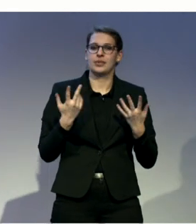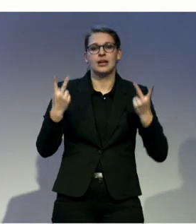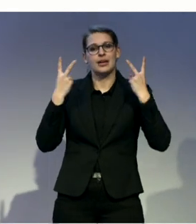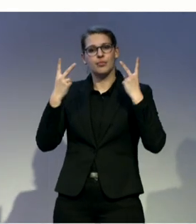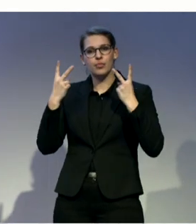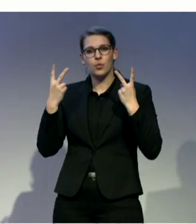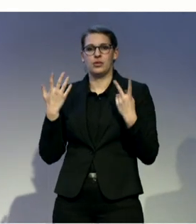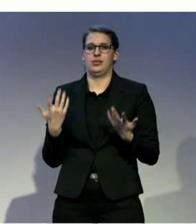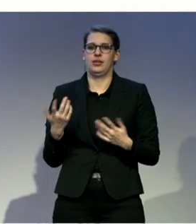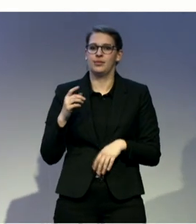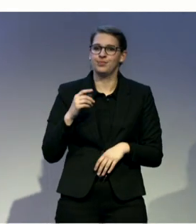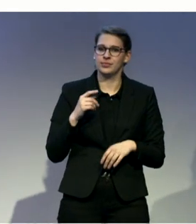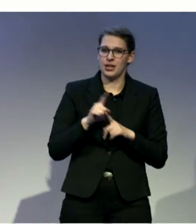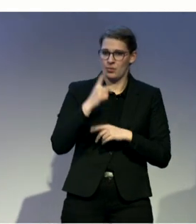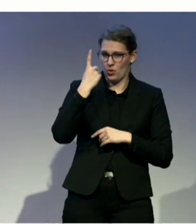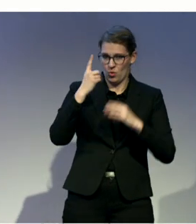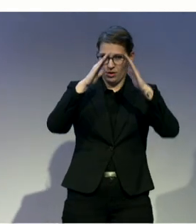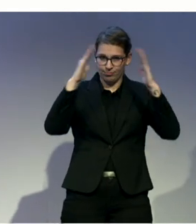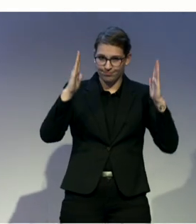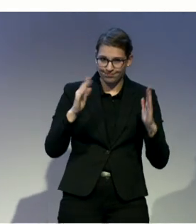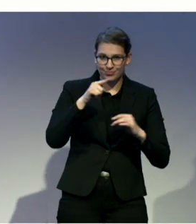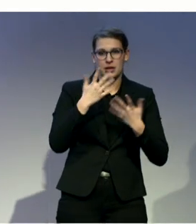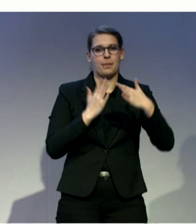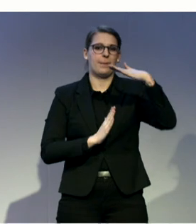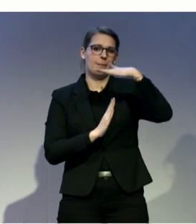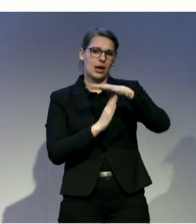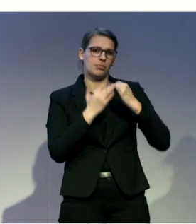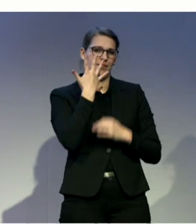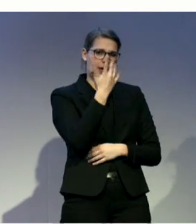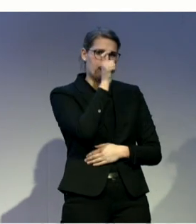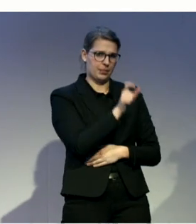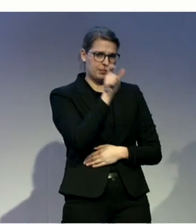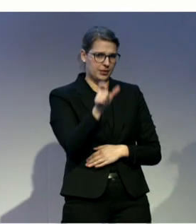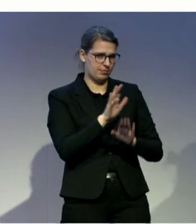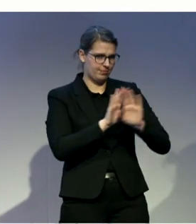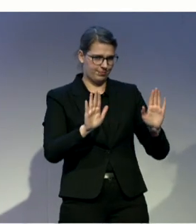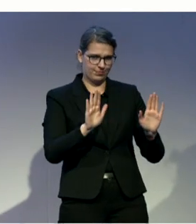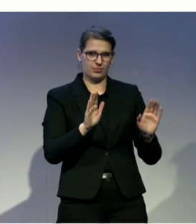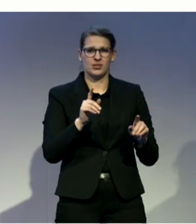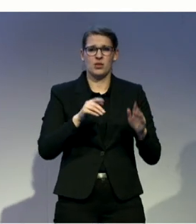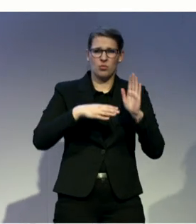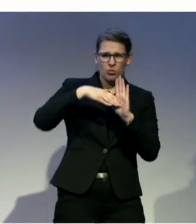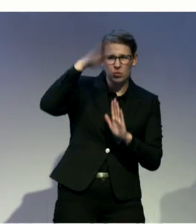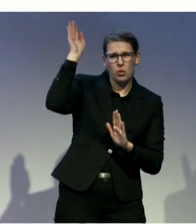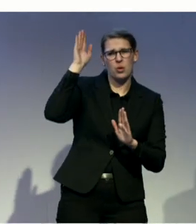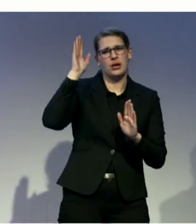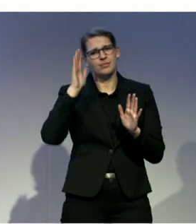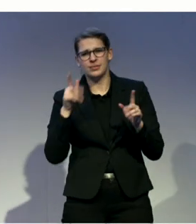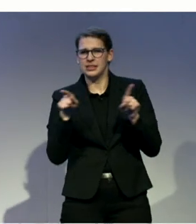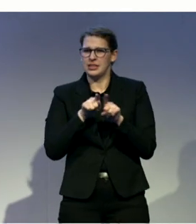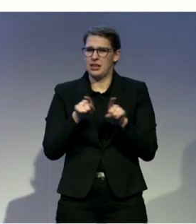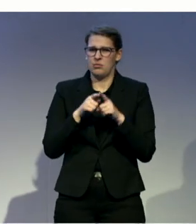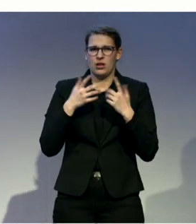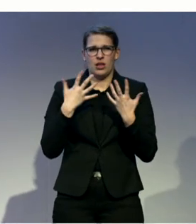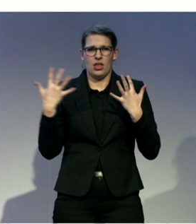than five people live in one house or in one apartment. One girl was returned to her